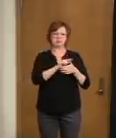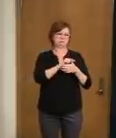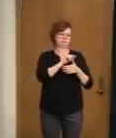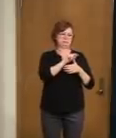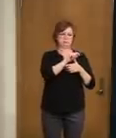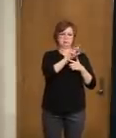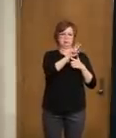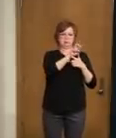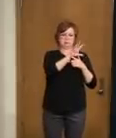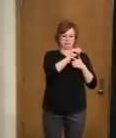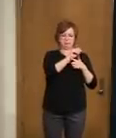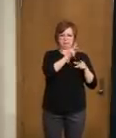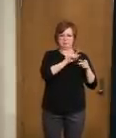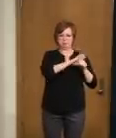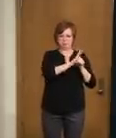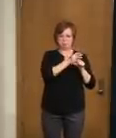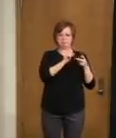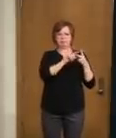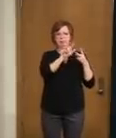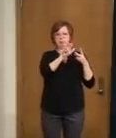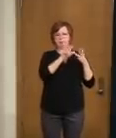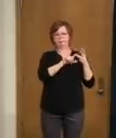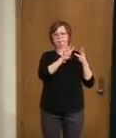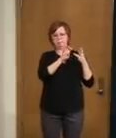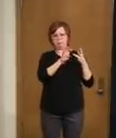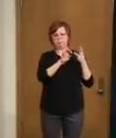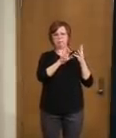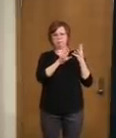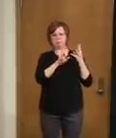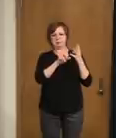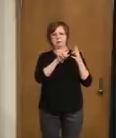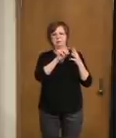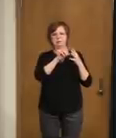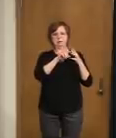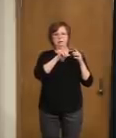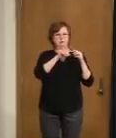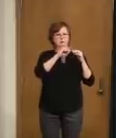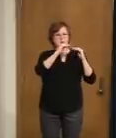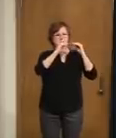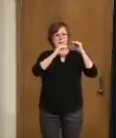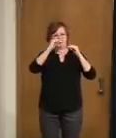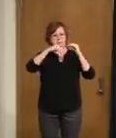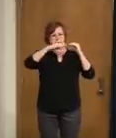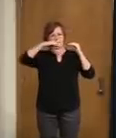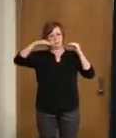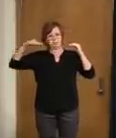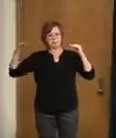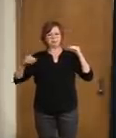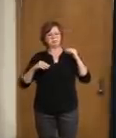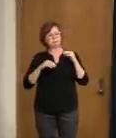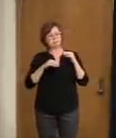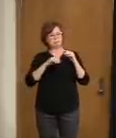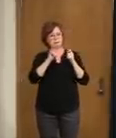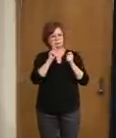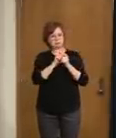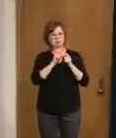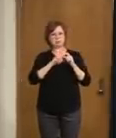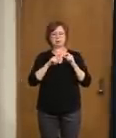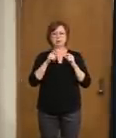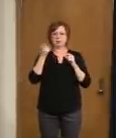300 again. So if we continue to see cases as high as this week, I will be speaking to the Minister of Health, Mr.